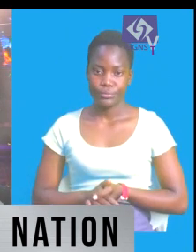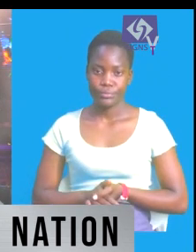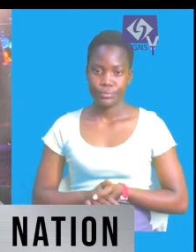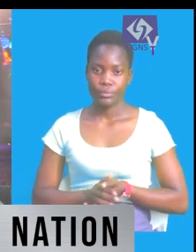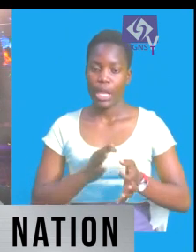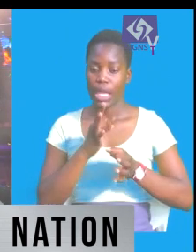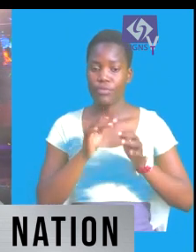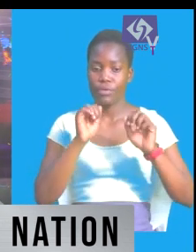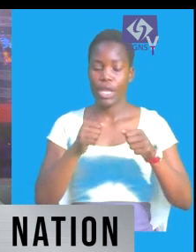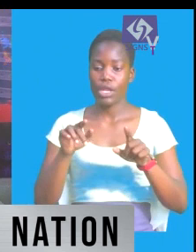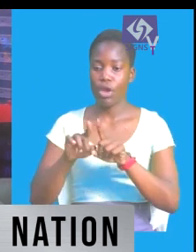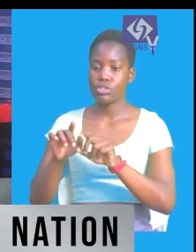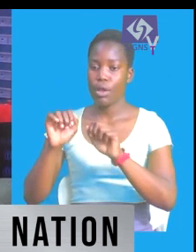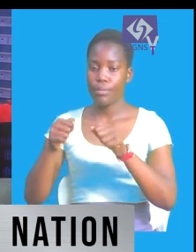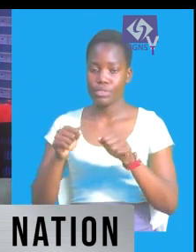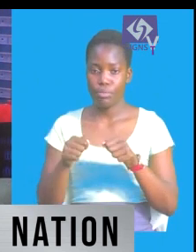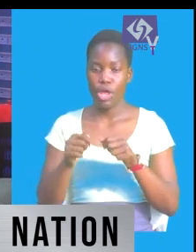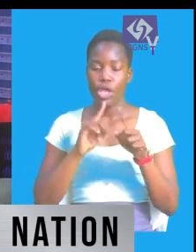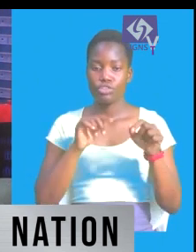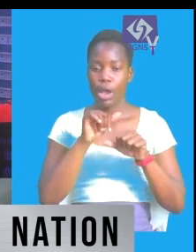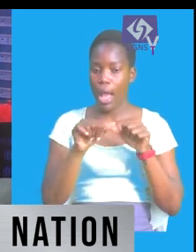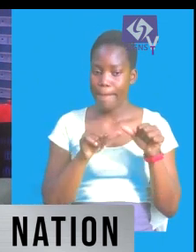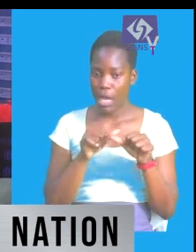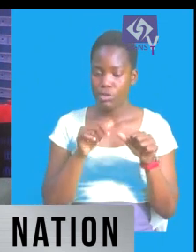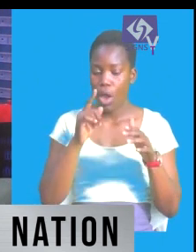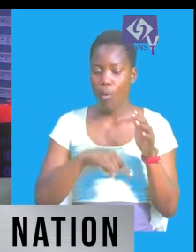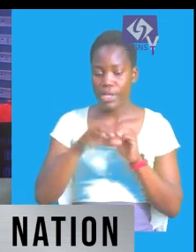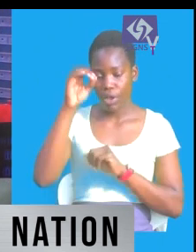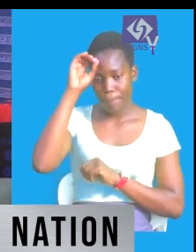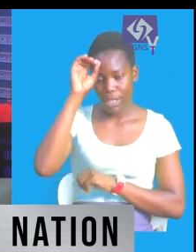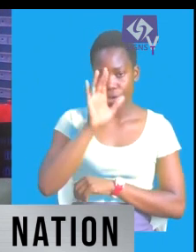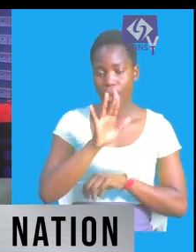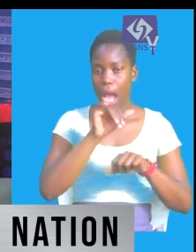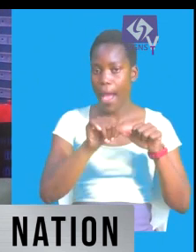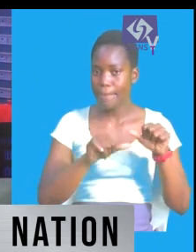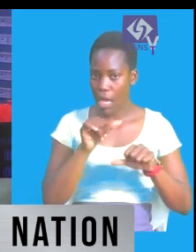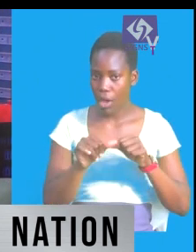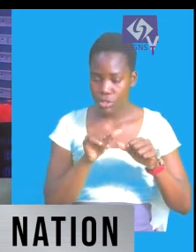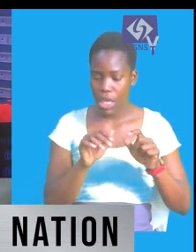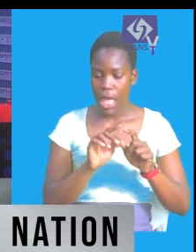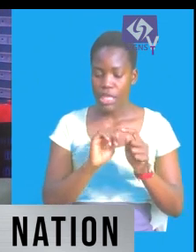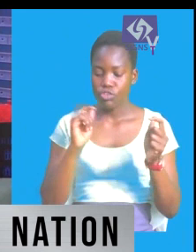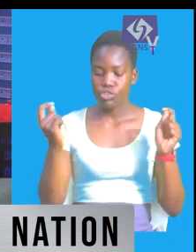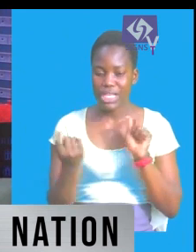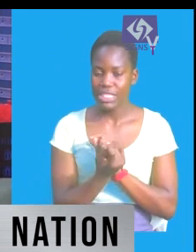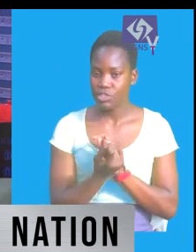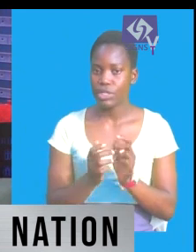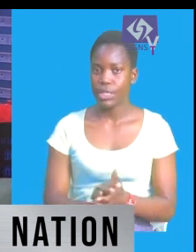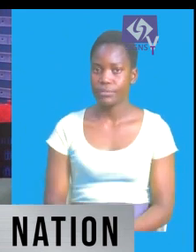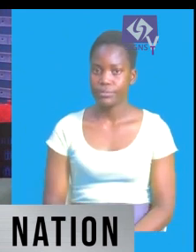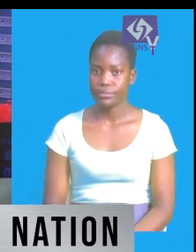if you can also, you can touch on the, what's your opinion about this transitioning?